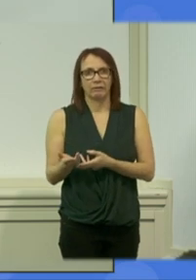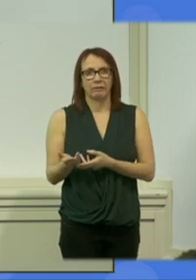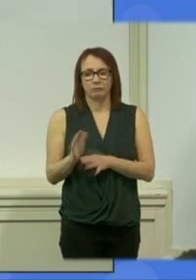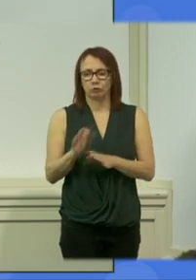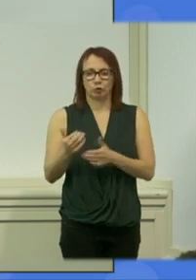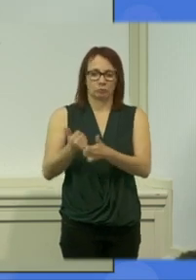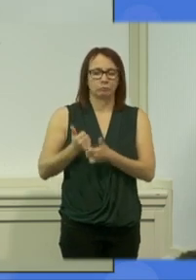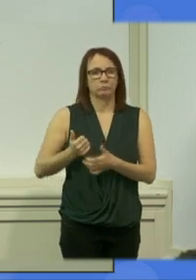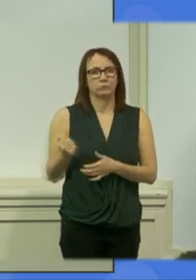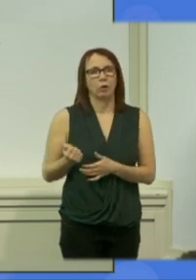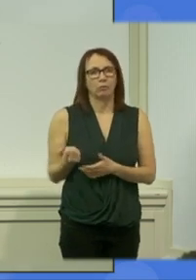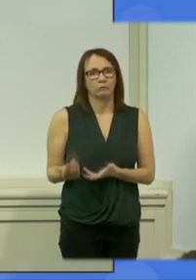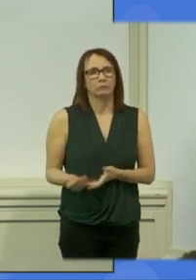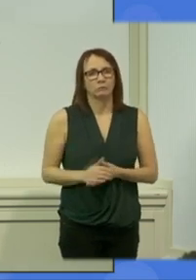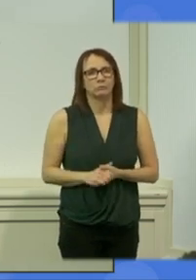for Scotland.